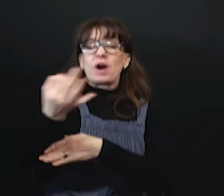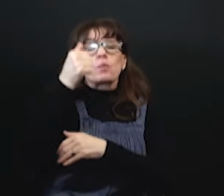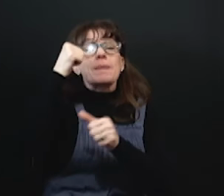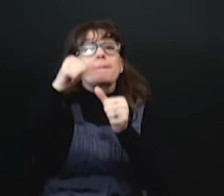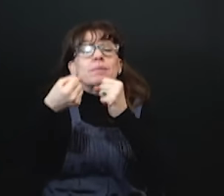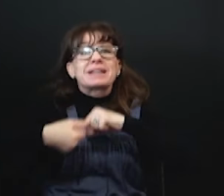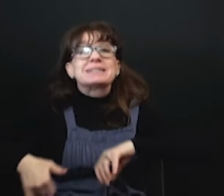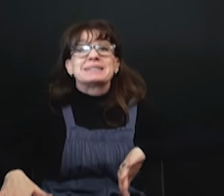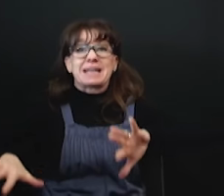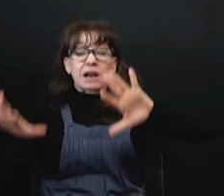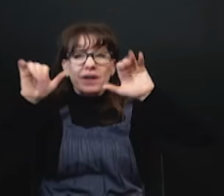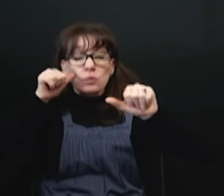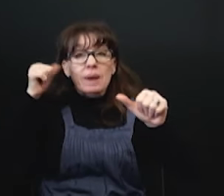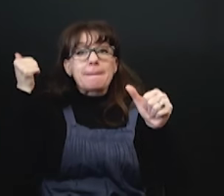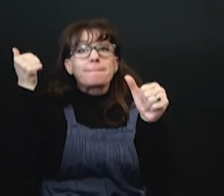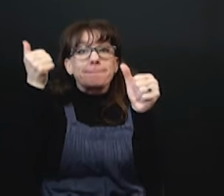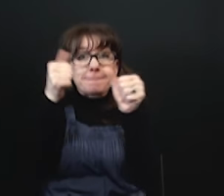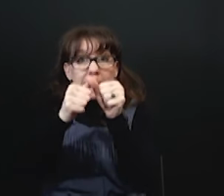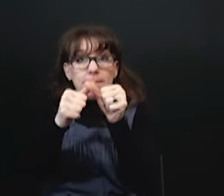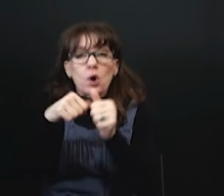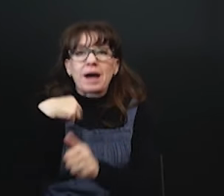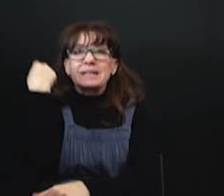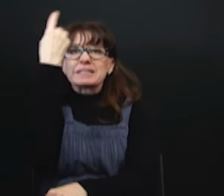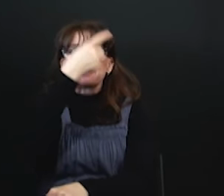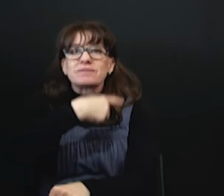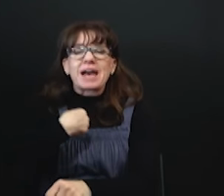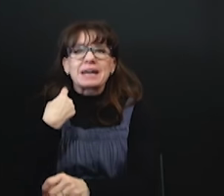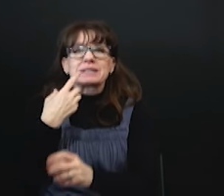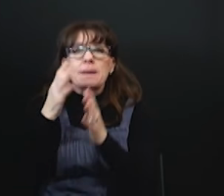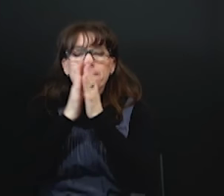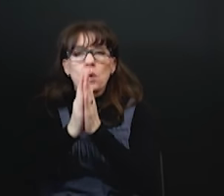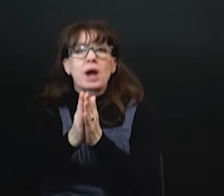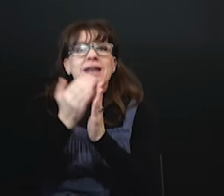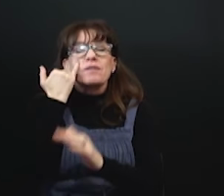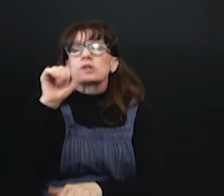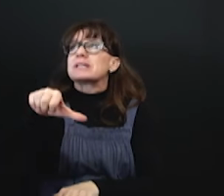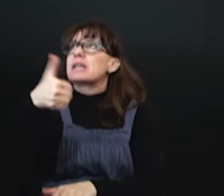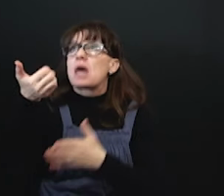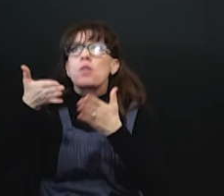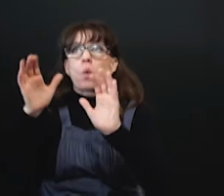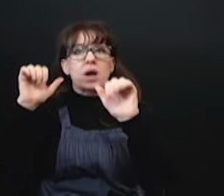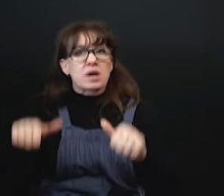of Jesus, and remember when he on his face in the garden prayed,